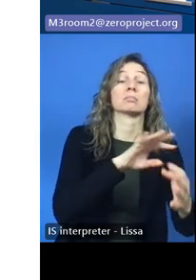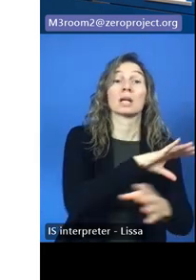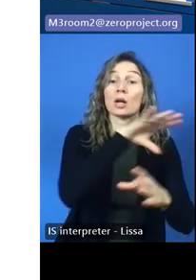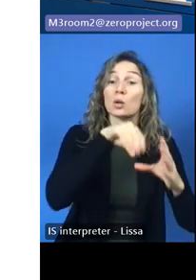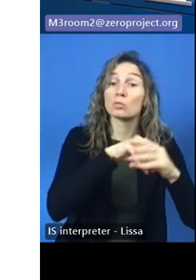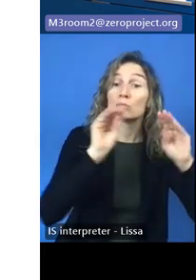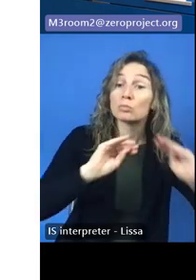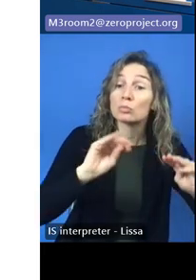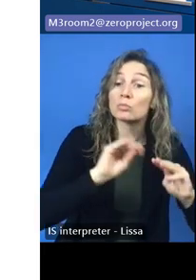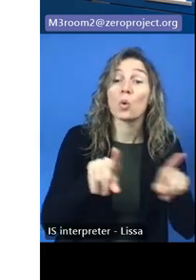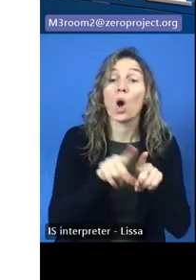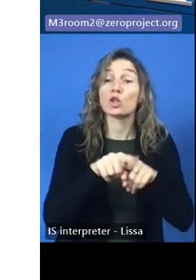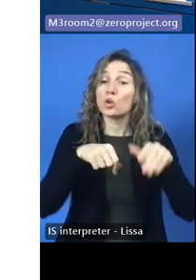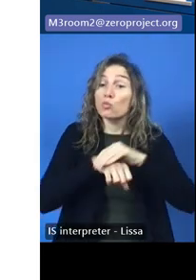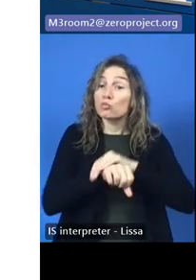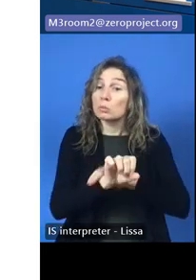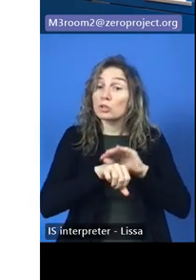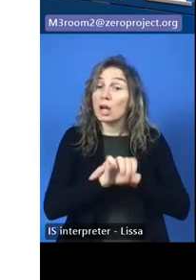reproductive health,